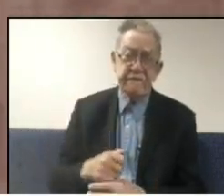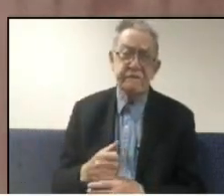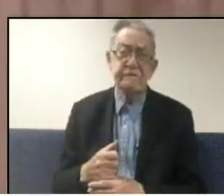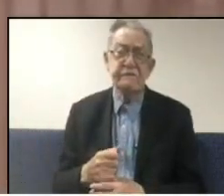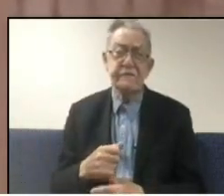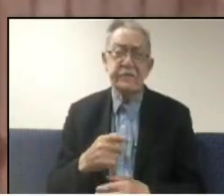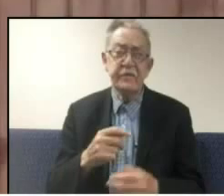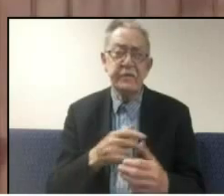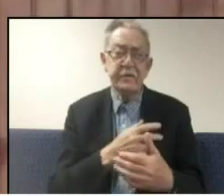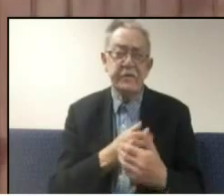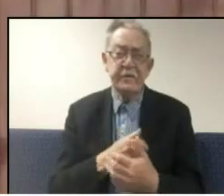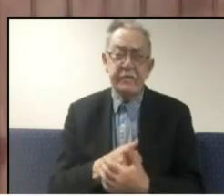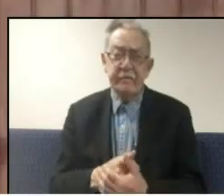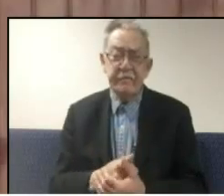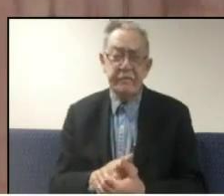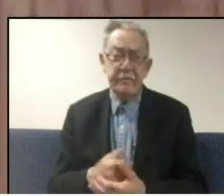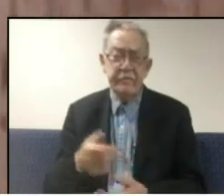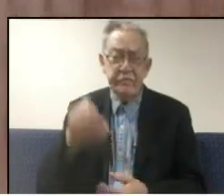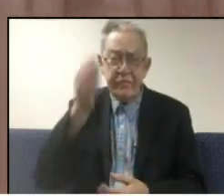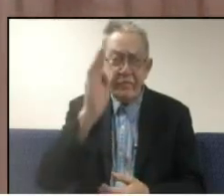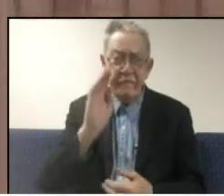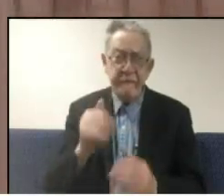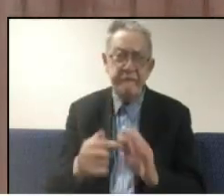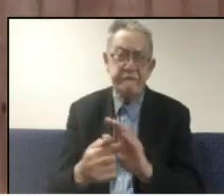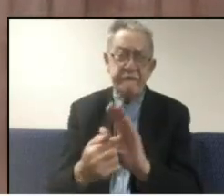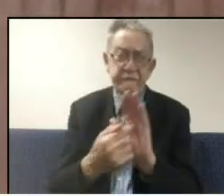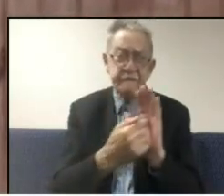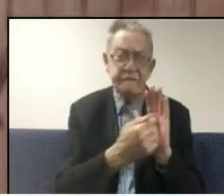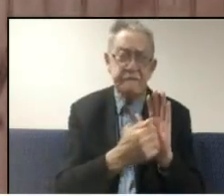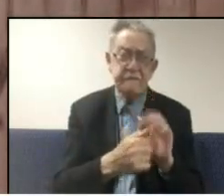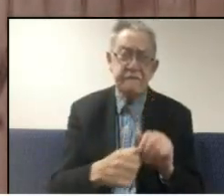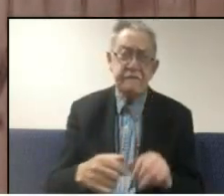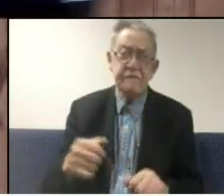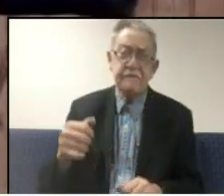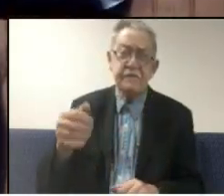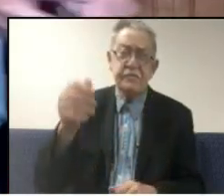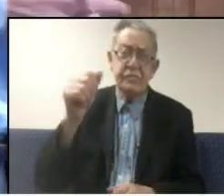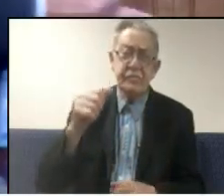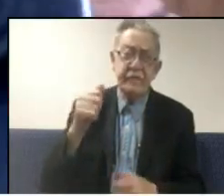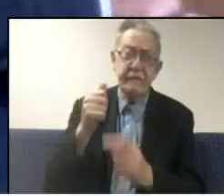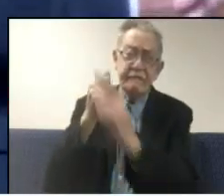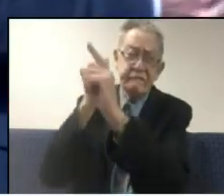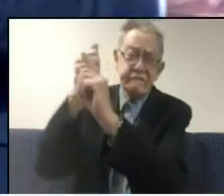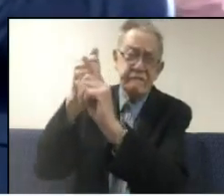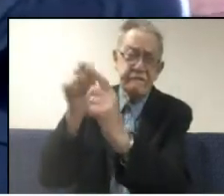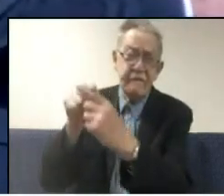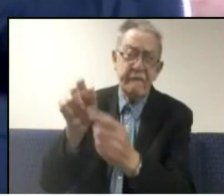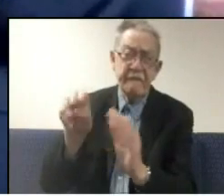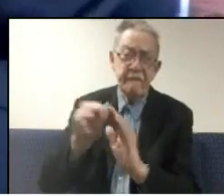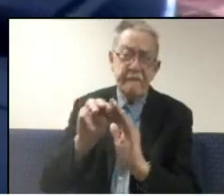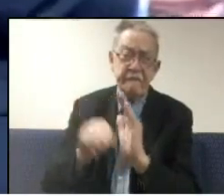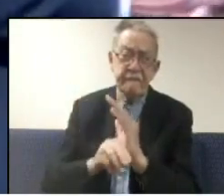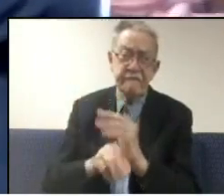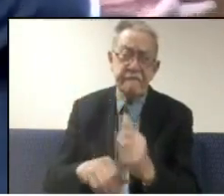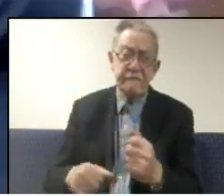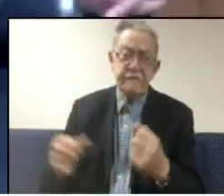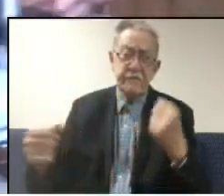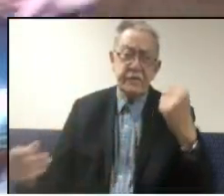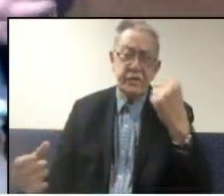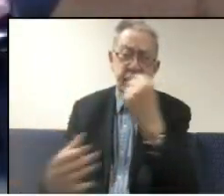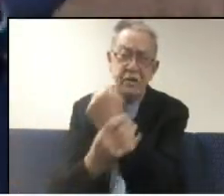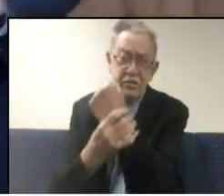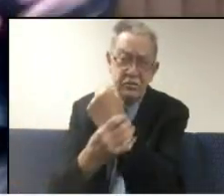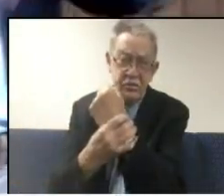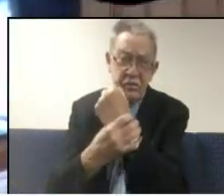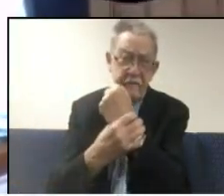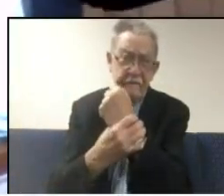the point where he reveals himself to Moses. For Abraham, There's a sense in which it took all of